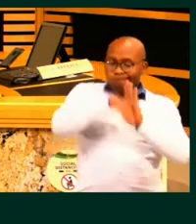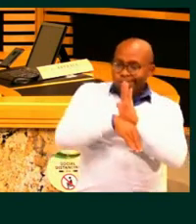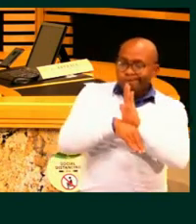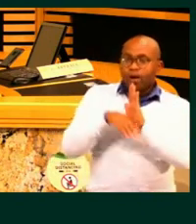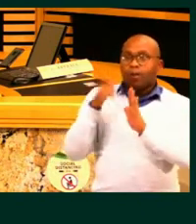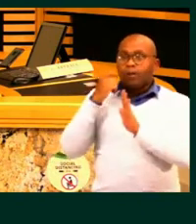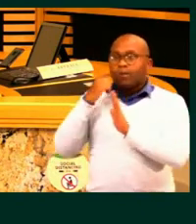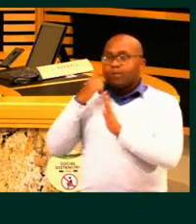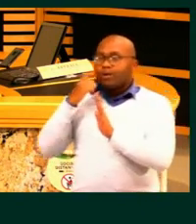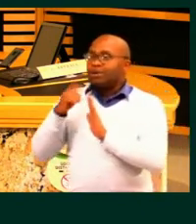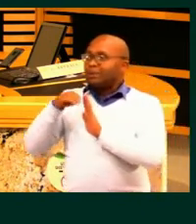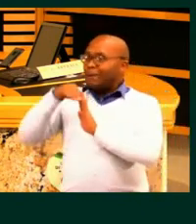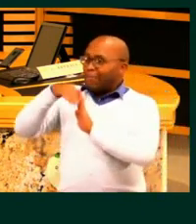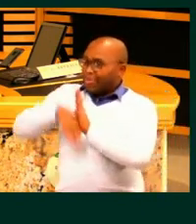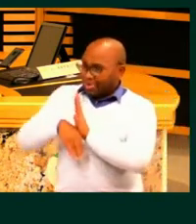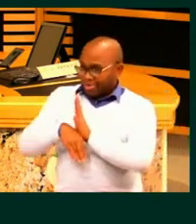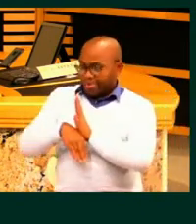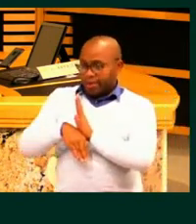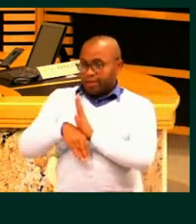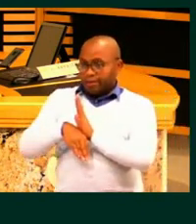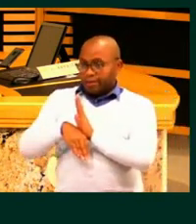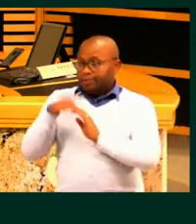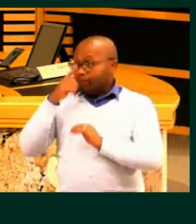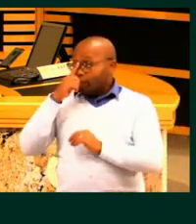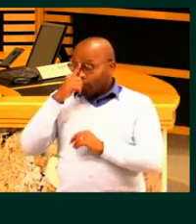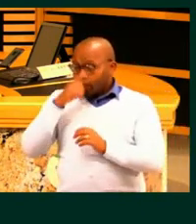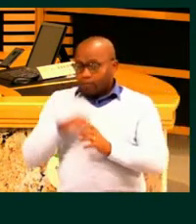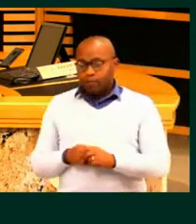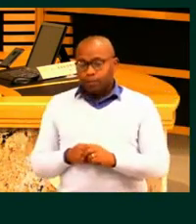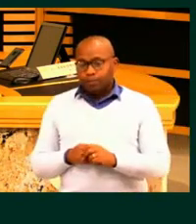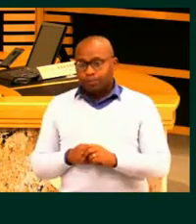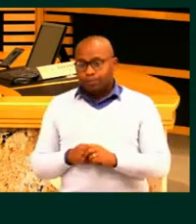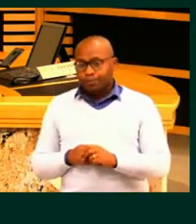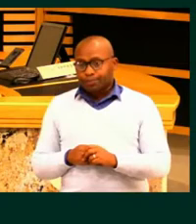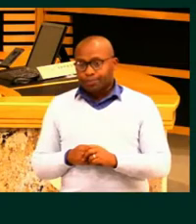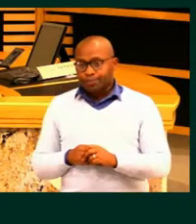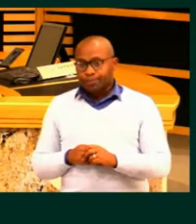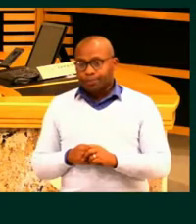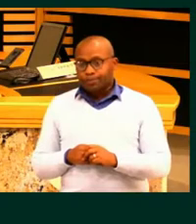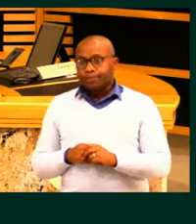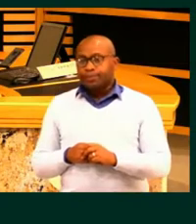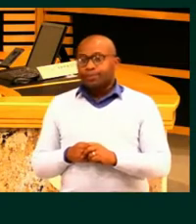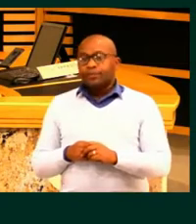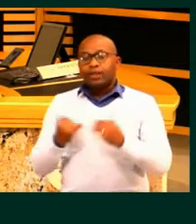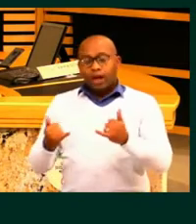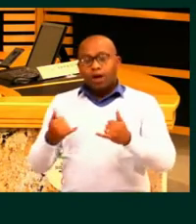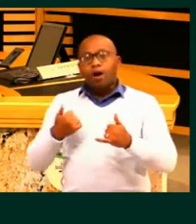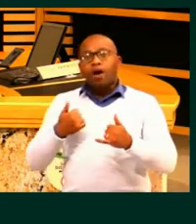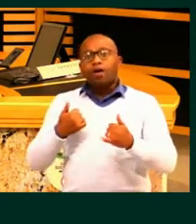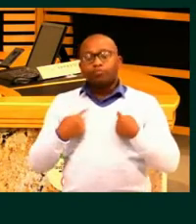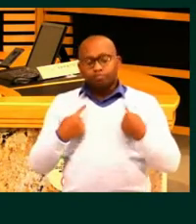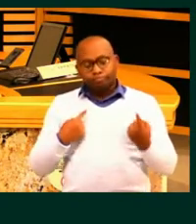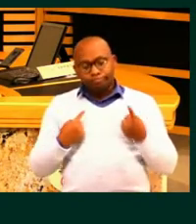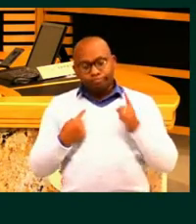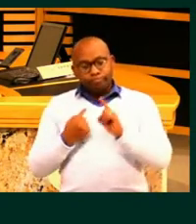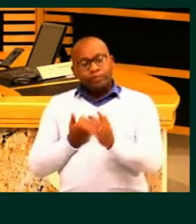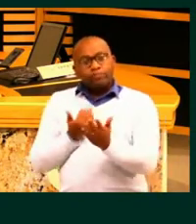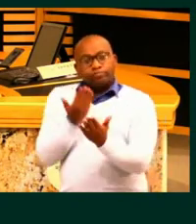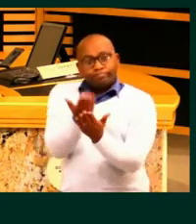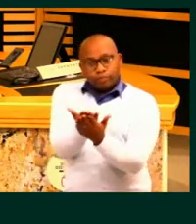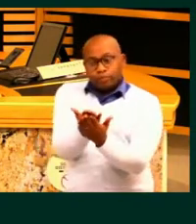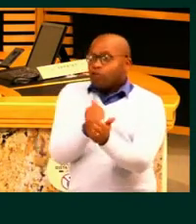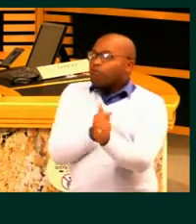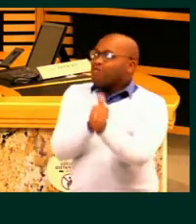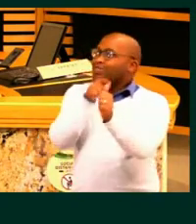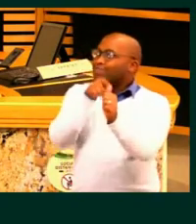boys intervened to prevent assault honorable Deputy speaker I tabled a motion in this house with respect to this program